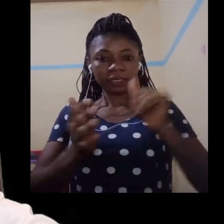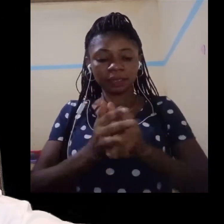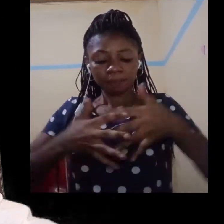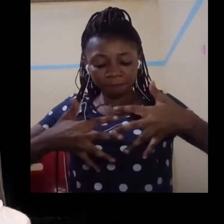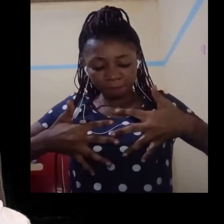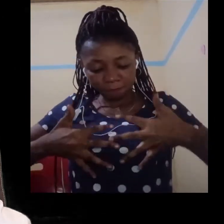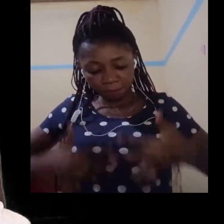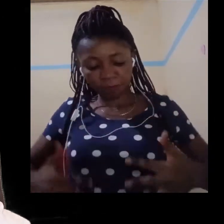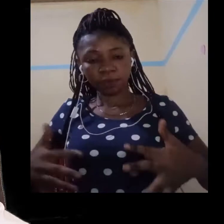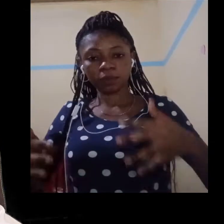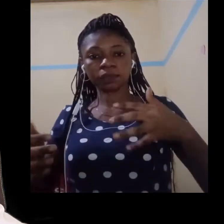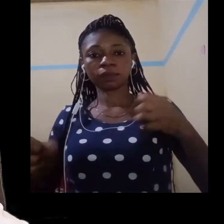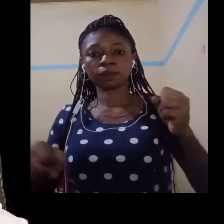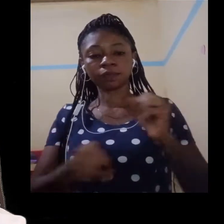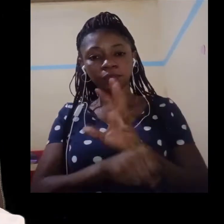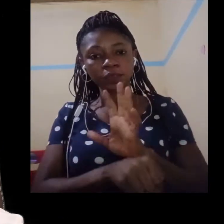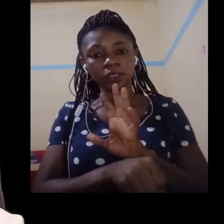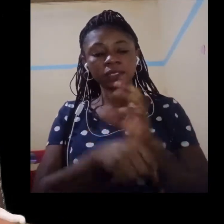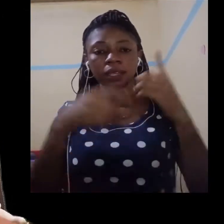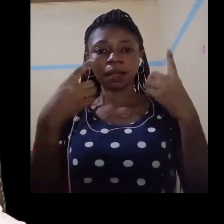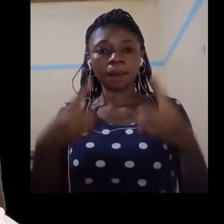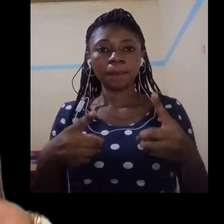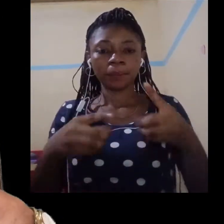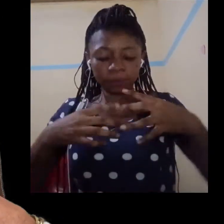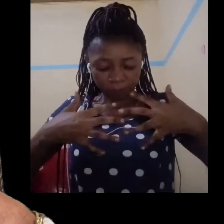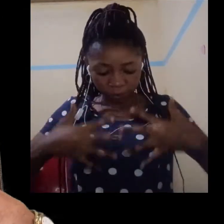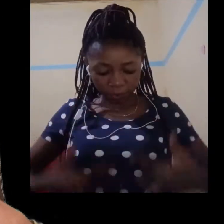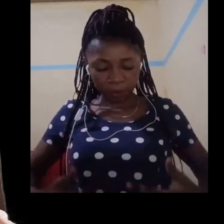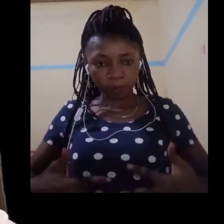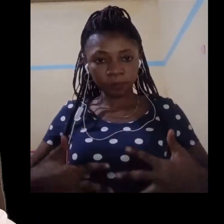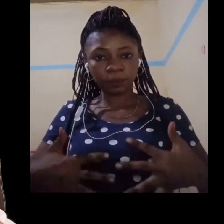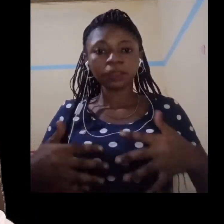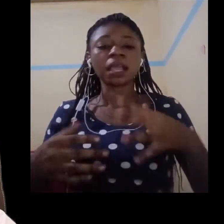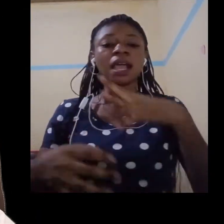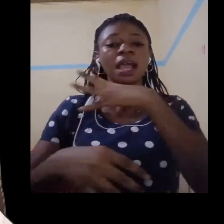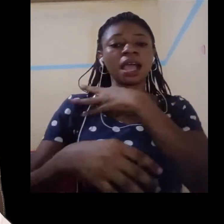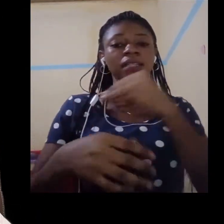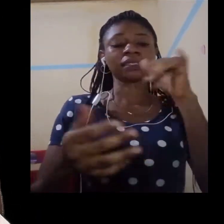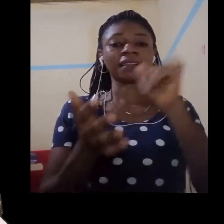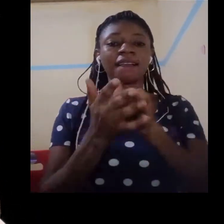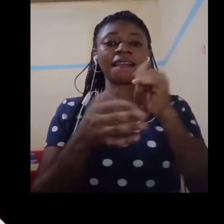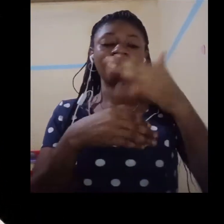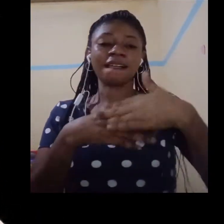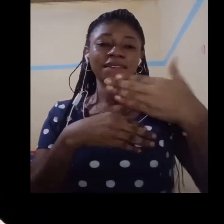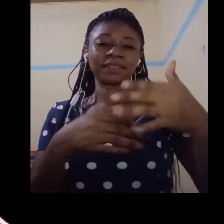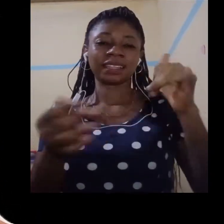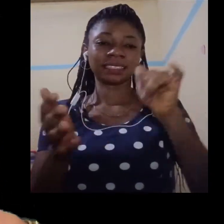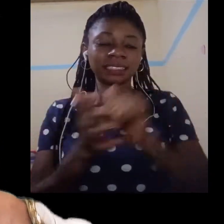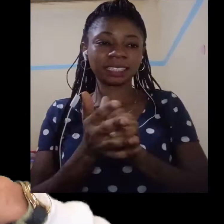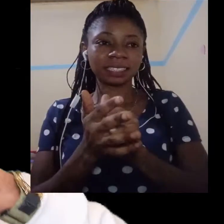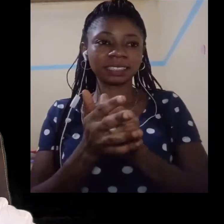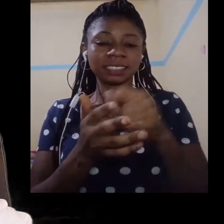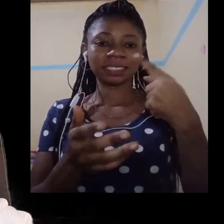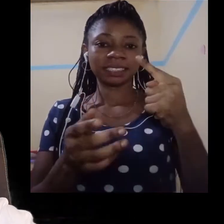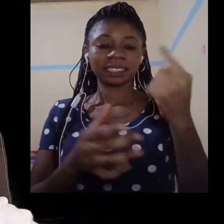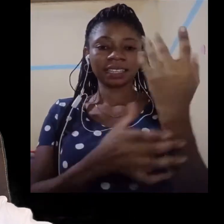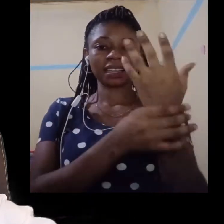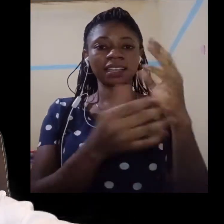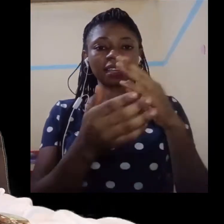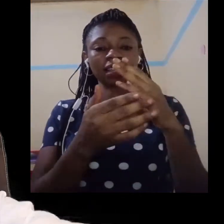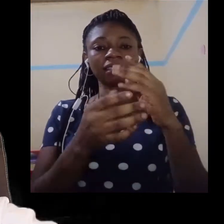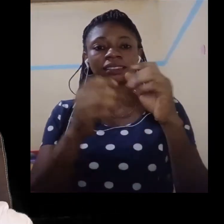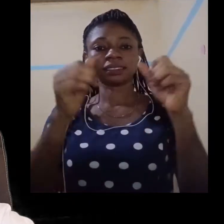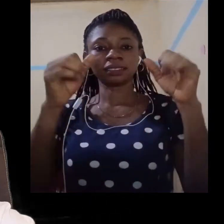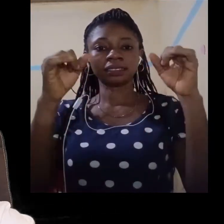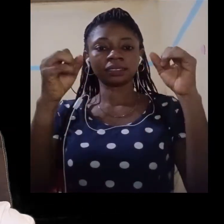of giving birth. So that is the spread hands, and palm